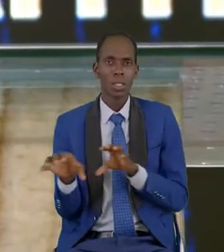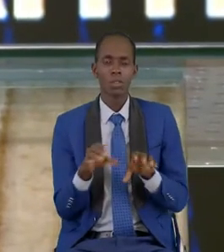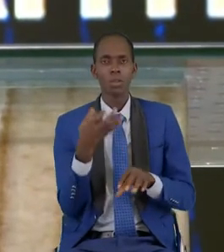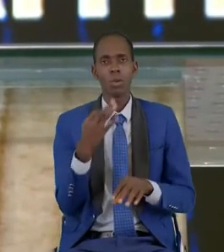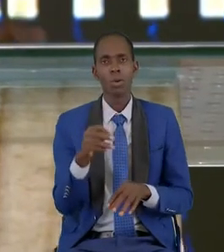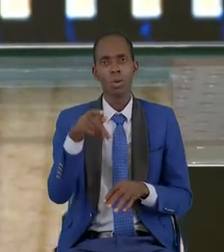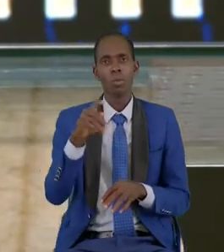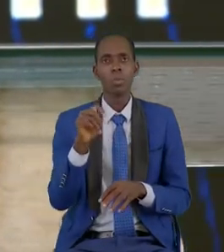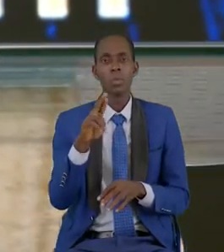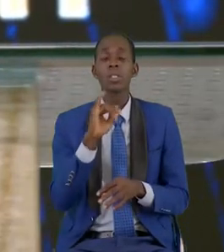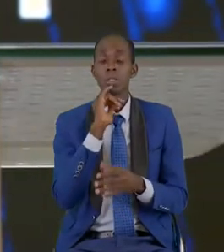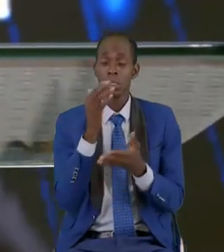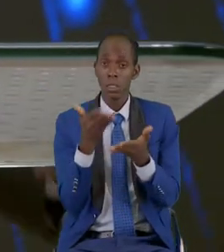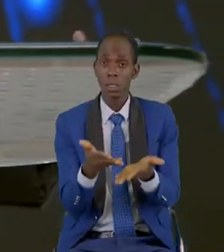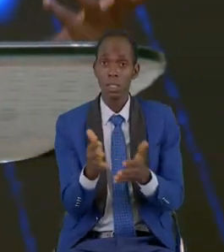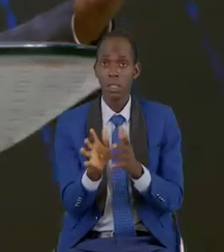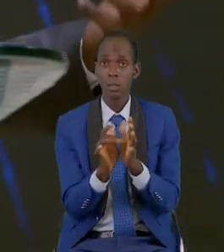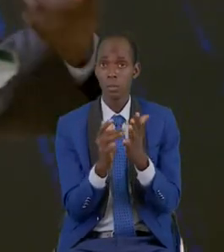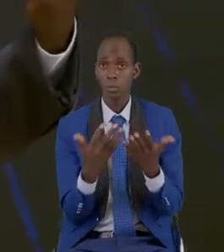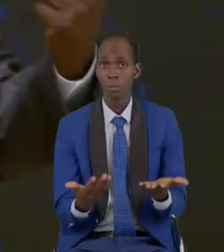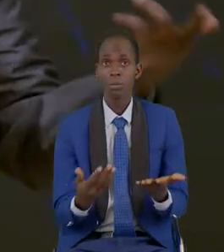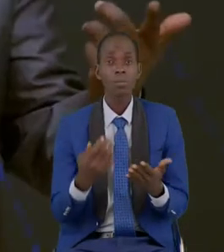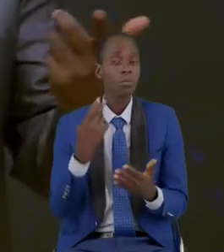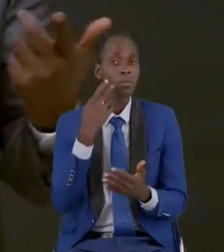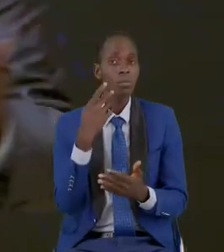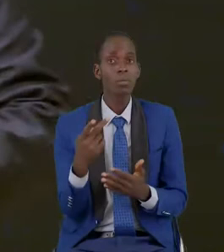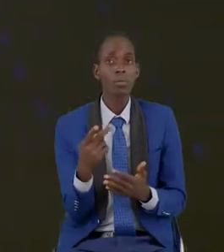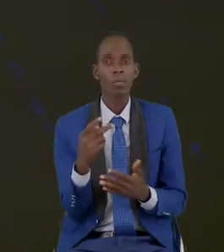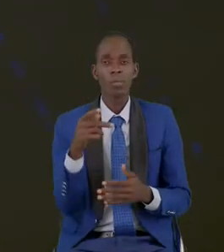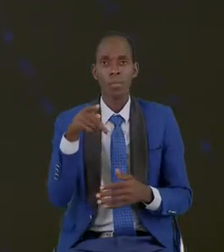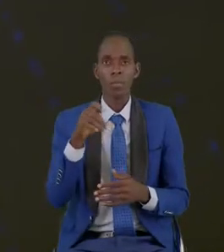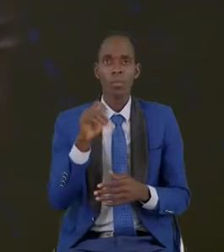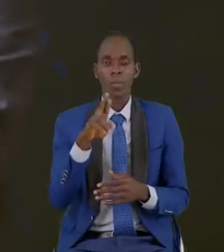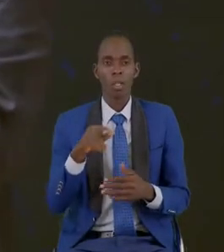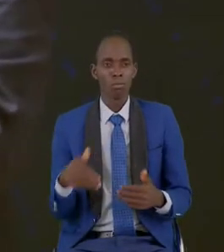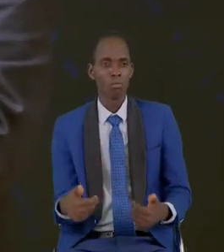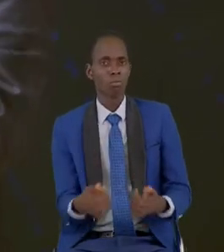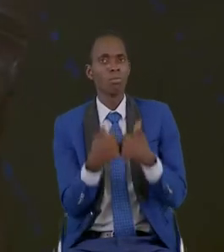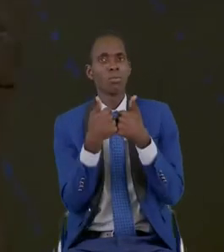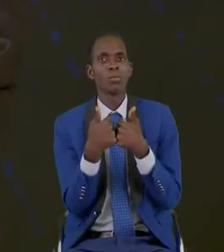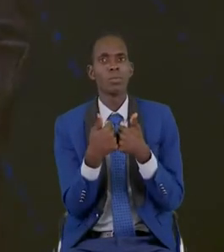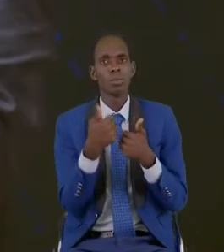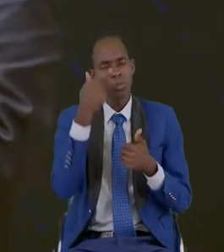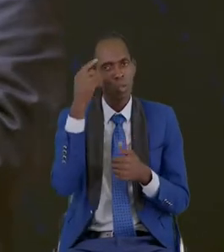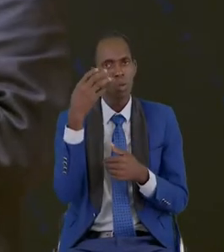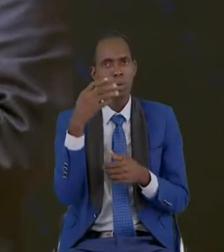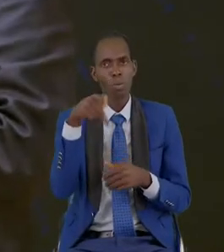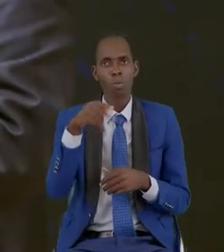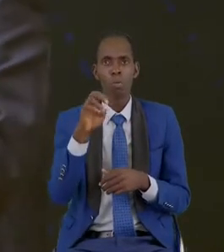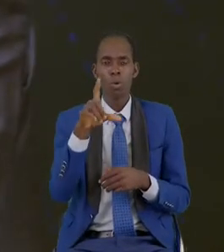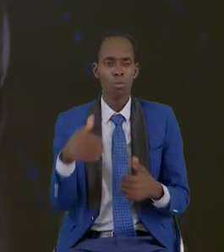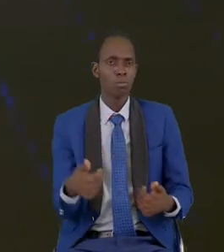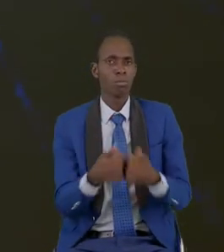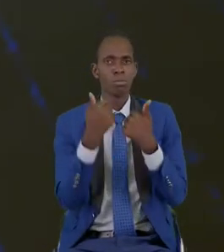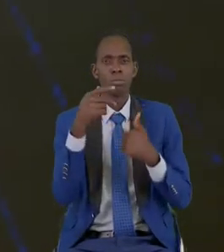the Bible. How should Paul confront Peter because of what he has done? That's written